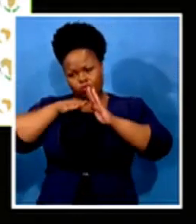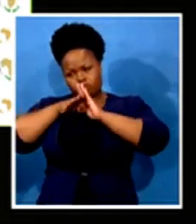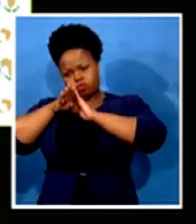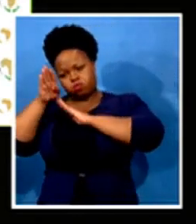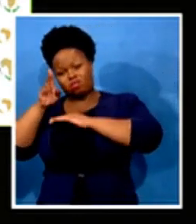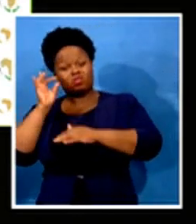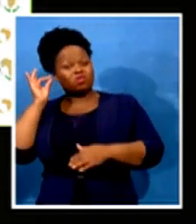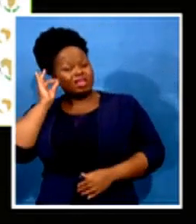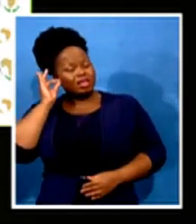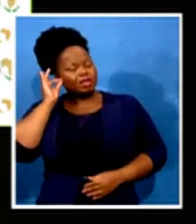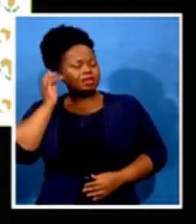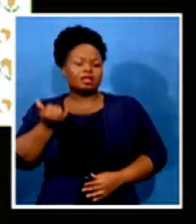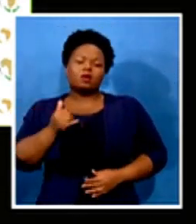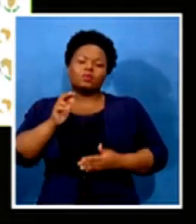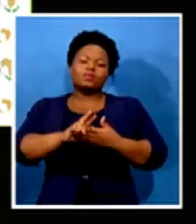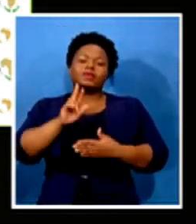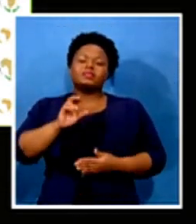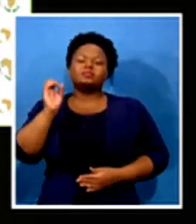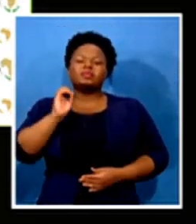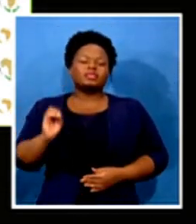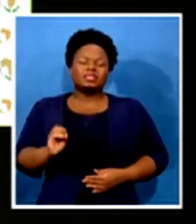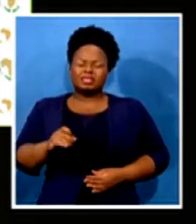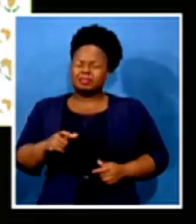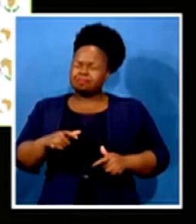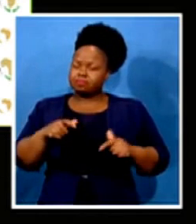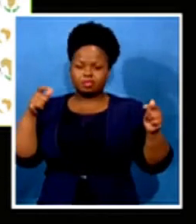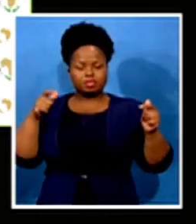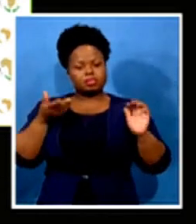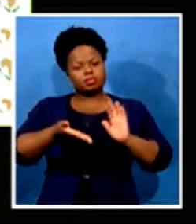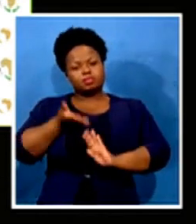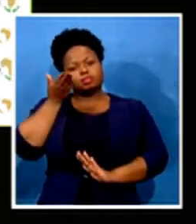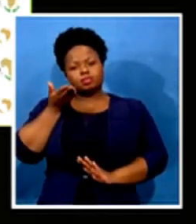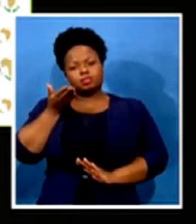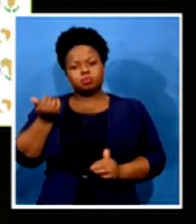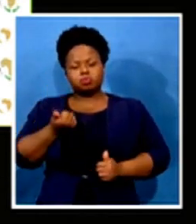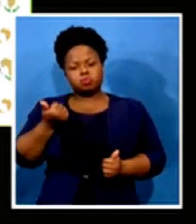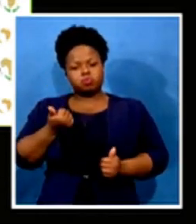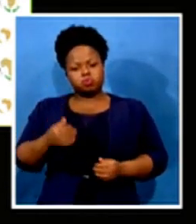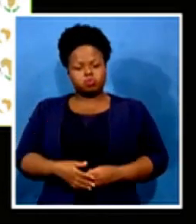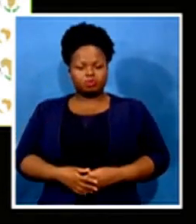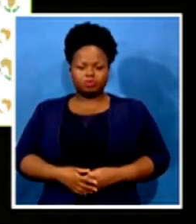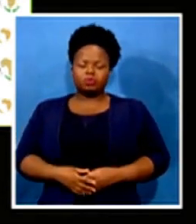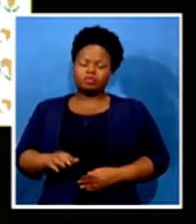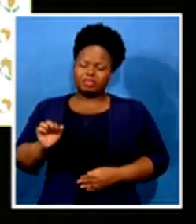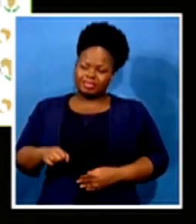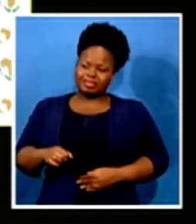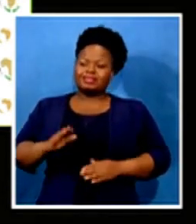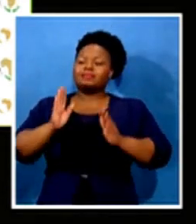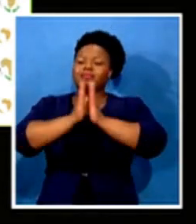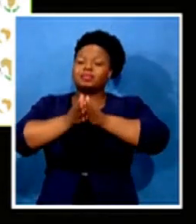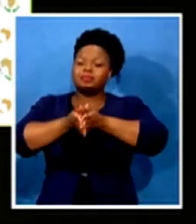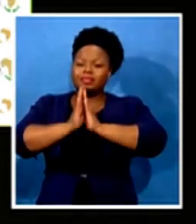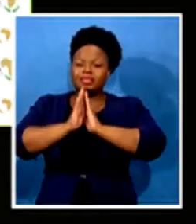18%. I think that is a large increase there. So again, I join you. It's a plea, and a strong plea that I've always made on